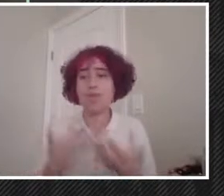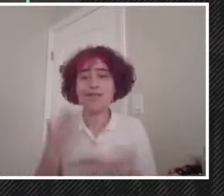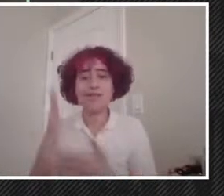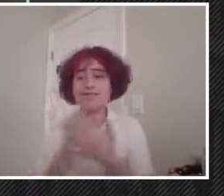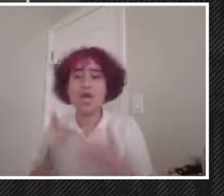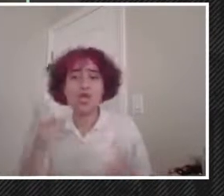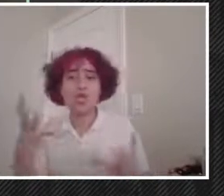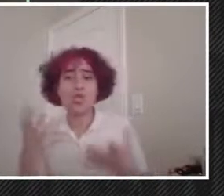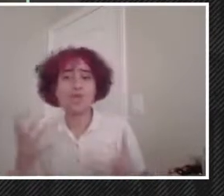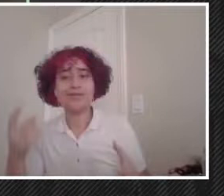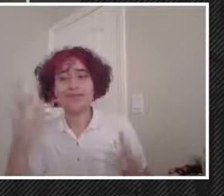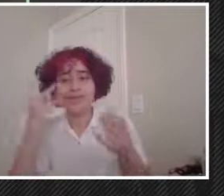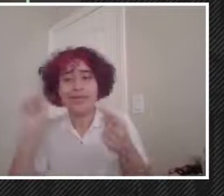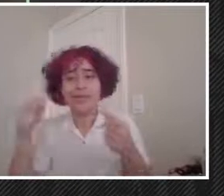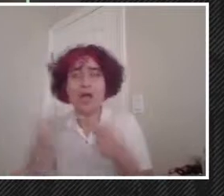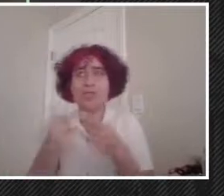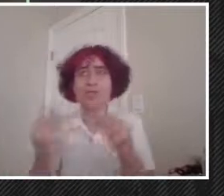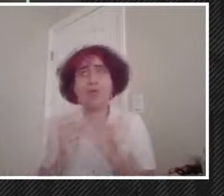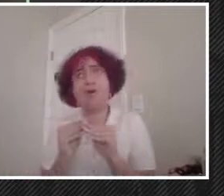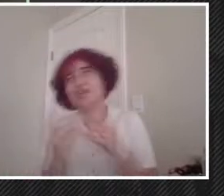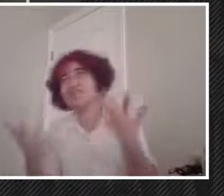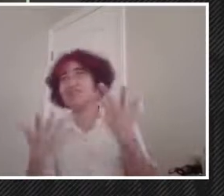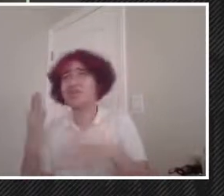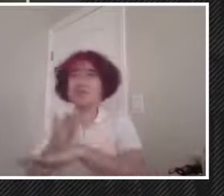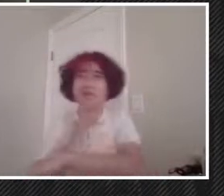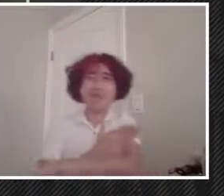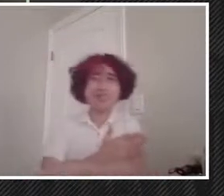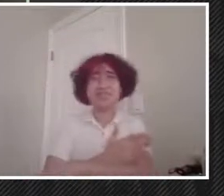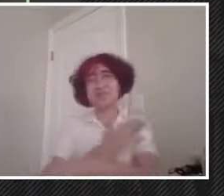progressive side has a supermajority in Congress,